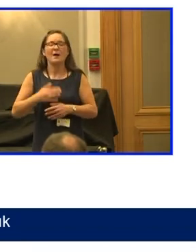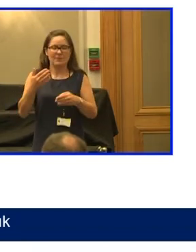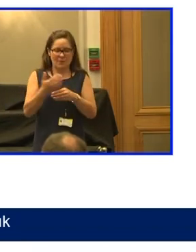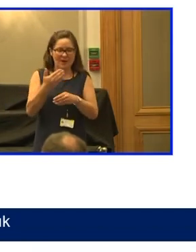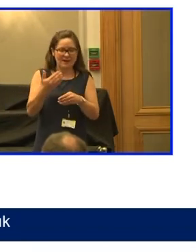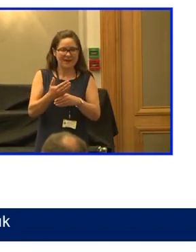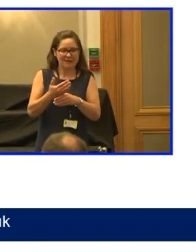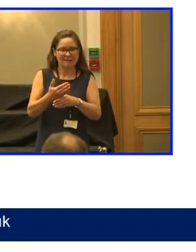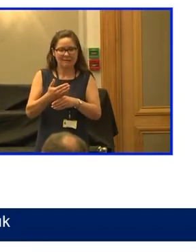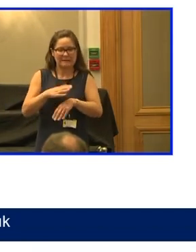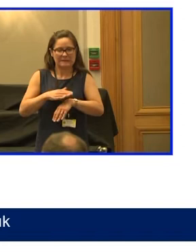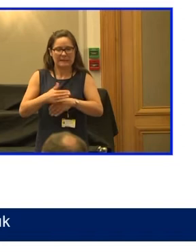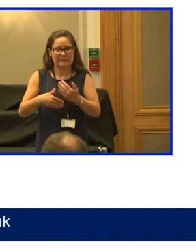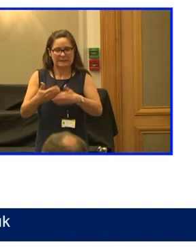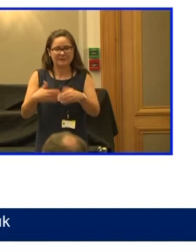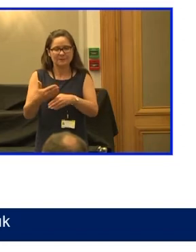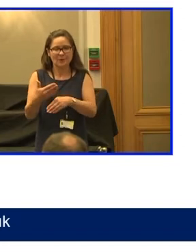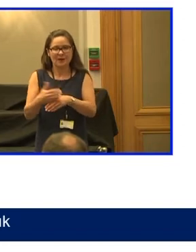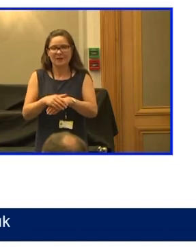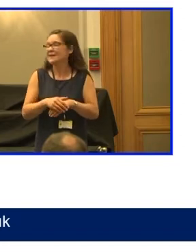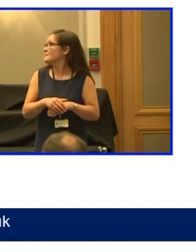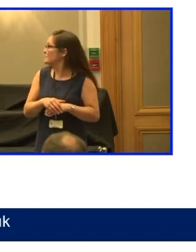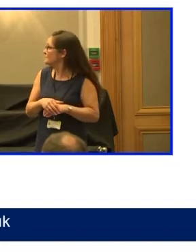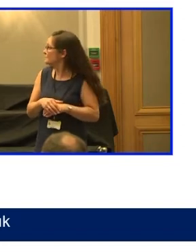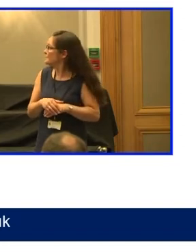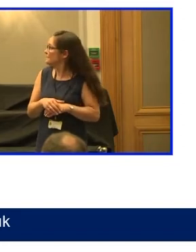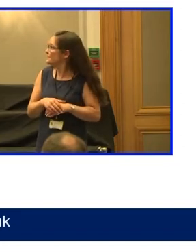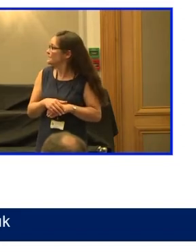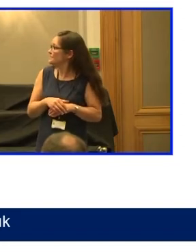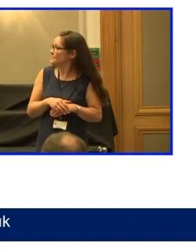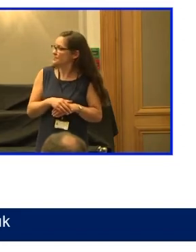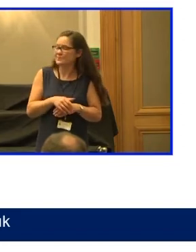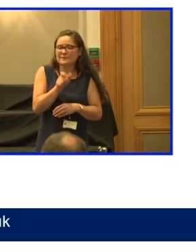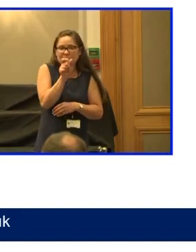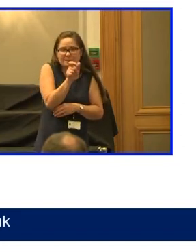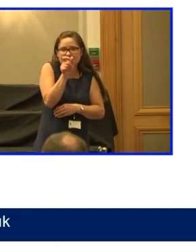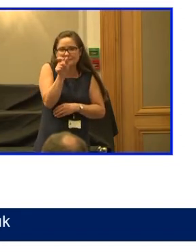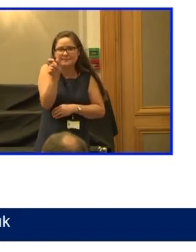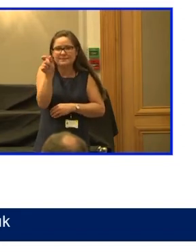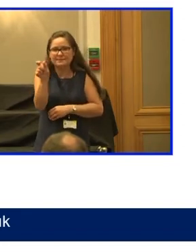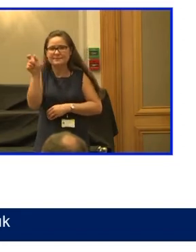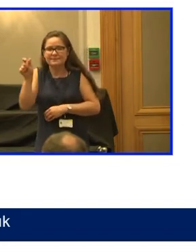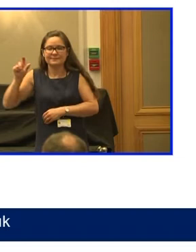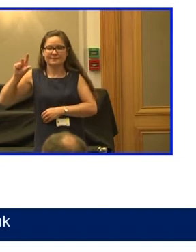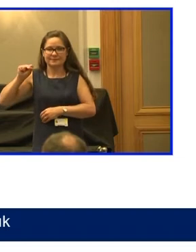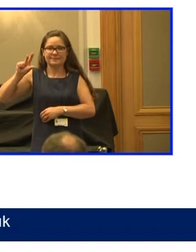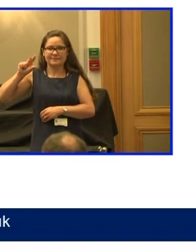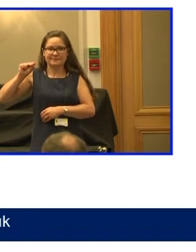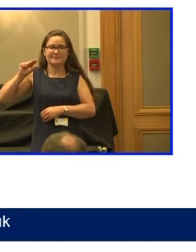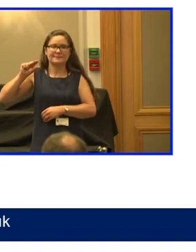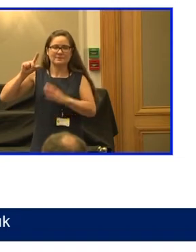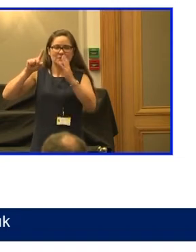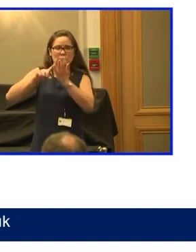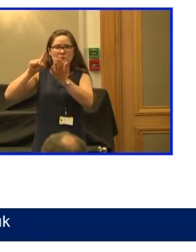so. Space, how. A, E, space, R, Y, O, U, space, U, L,